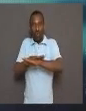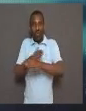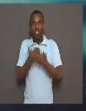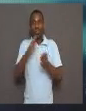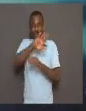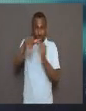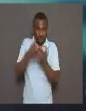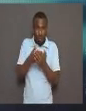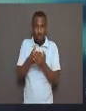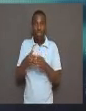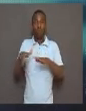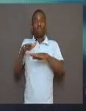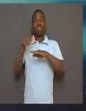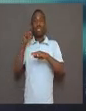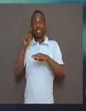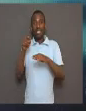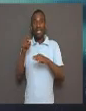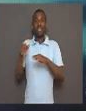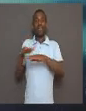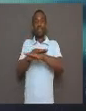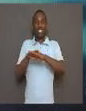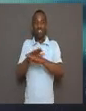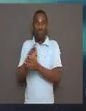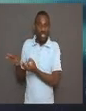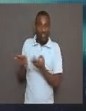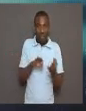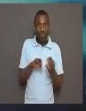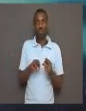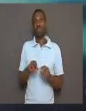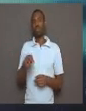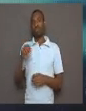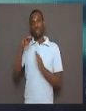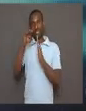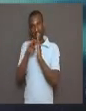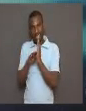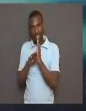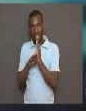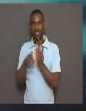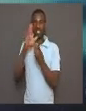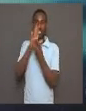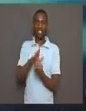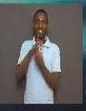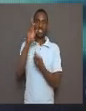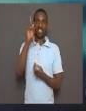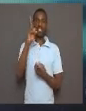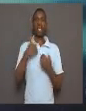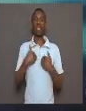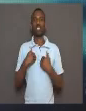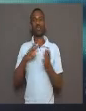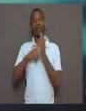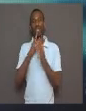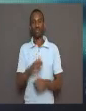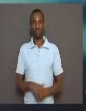In all these cases, the fluid, water or air, creates an